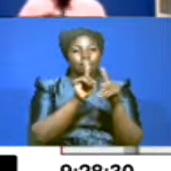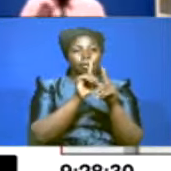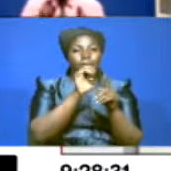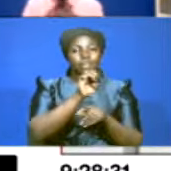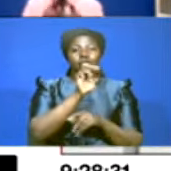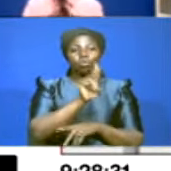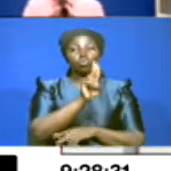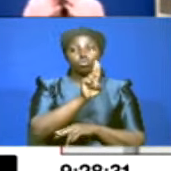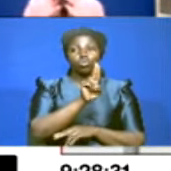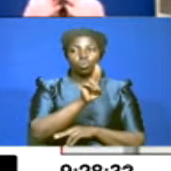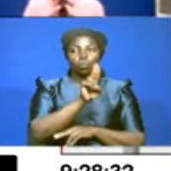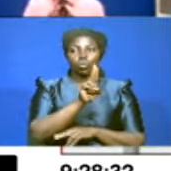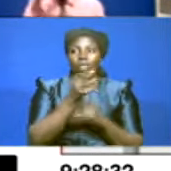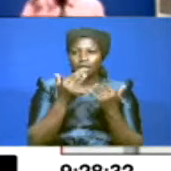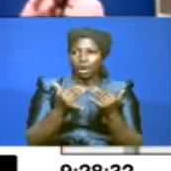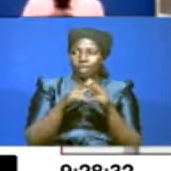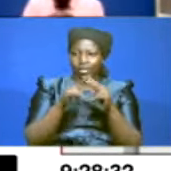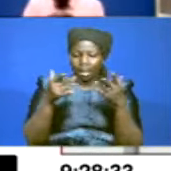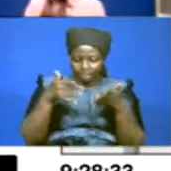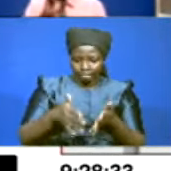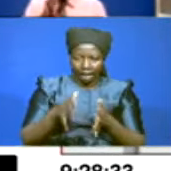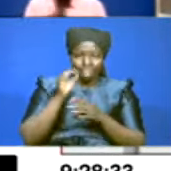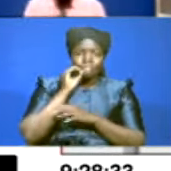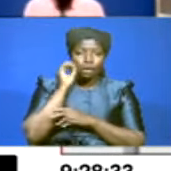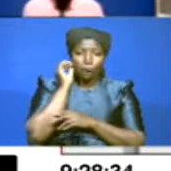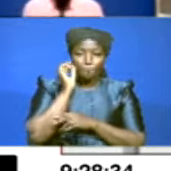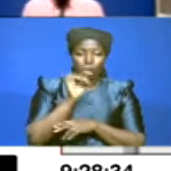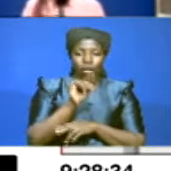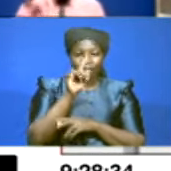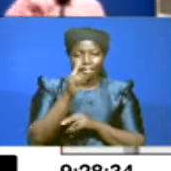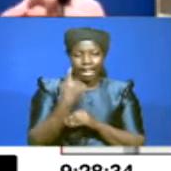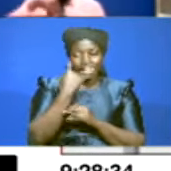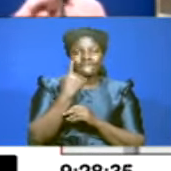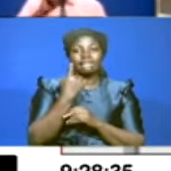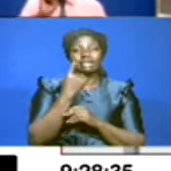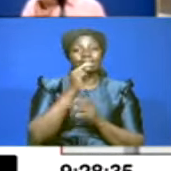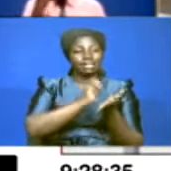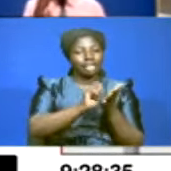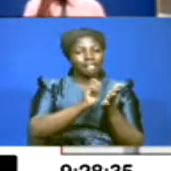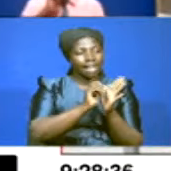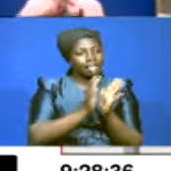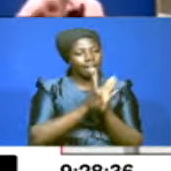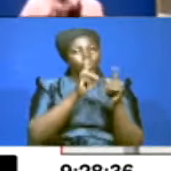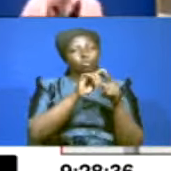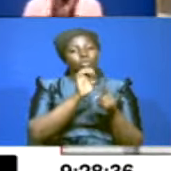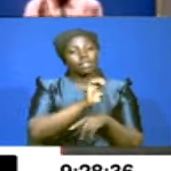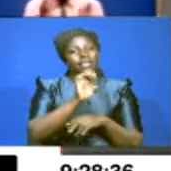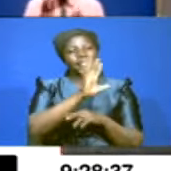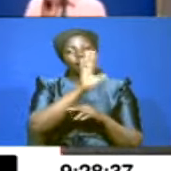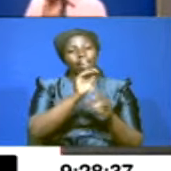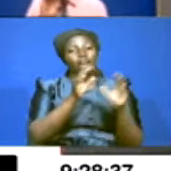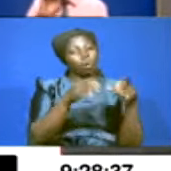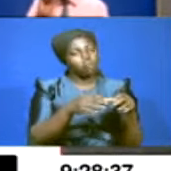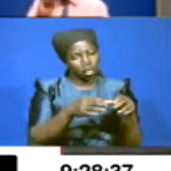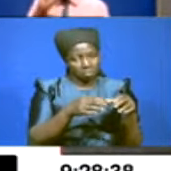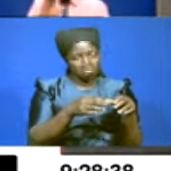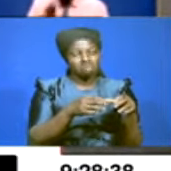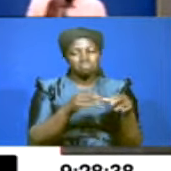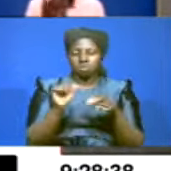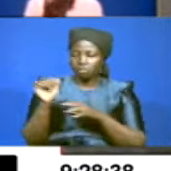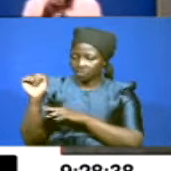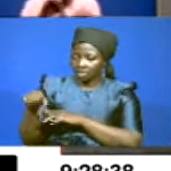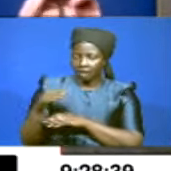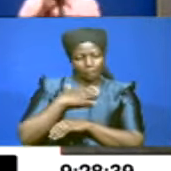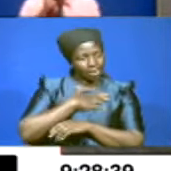Let's first start at home. You were the first Secretary General to the East African Community. Yes. Please walk us through